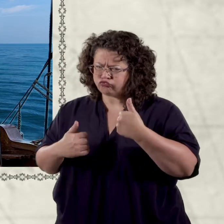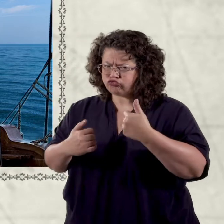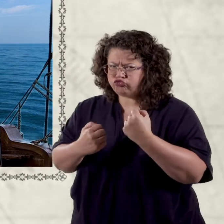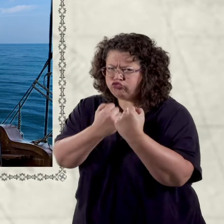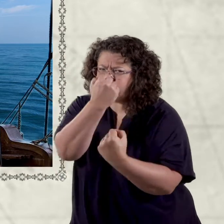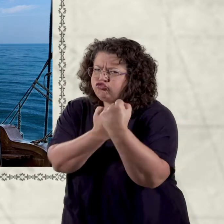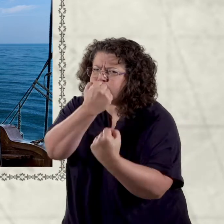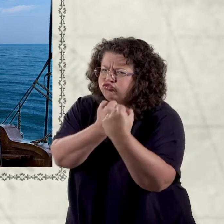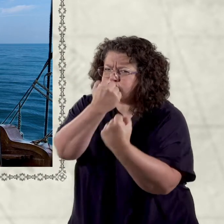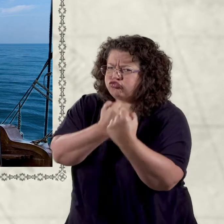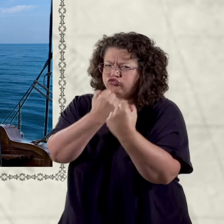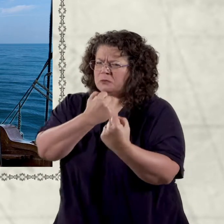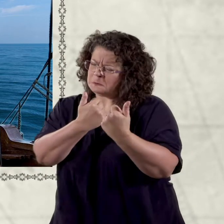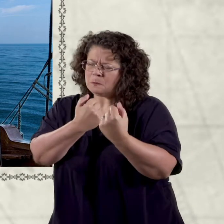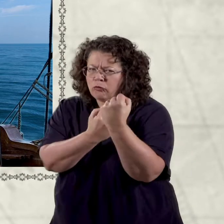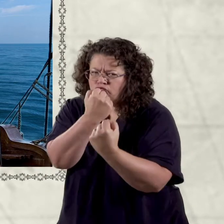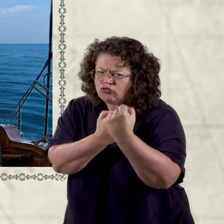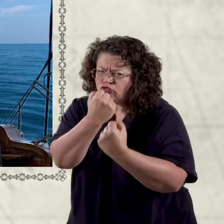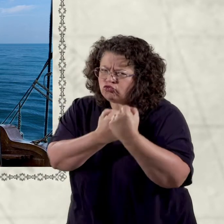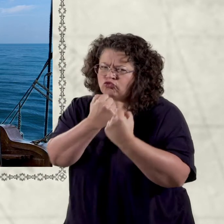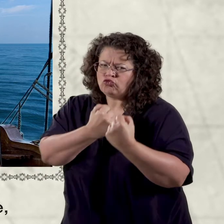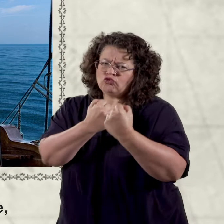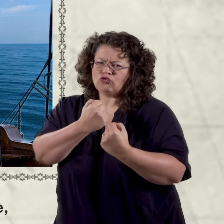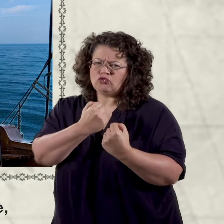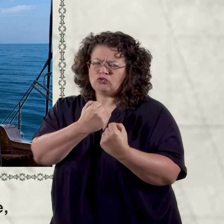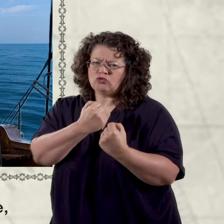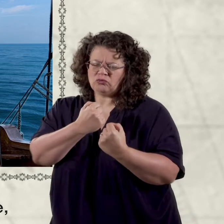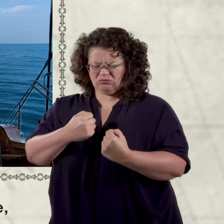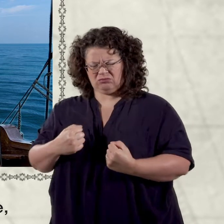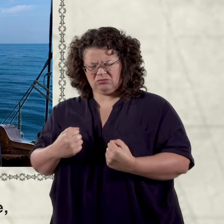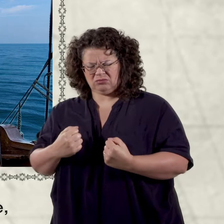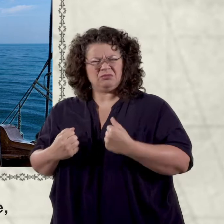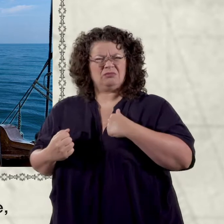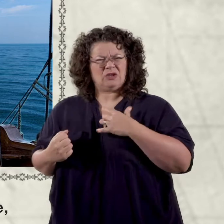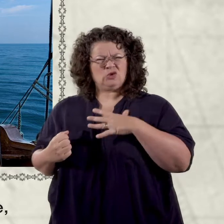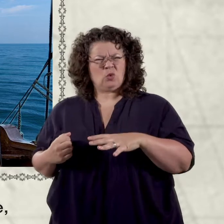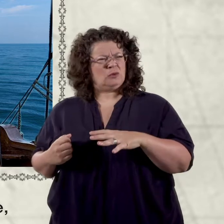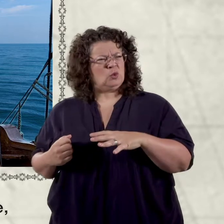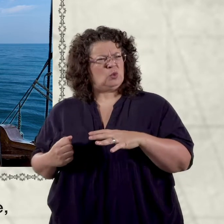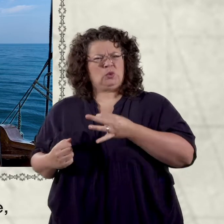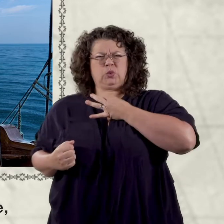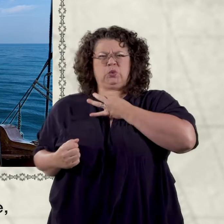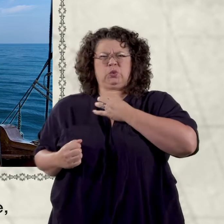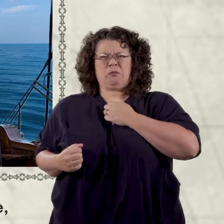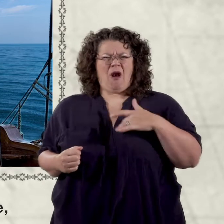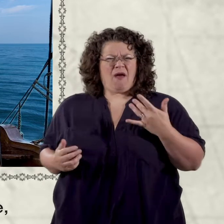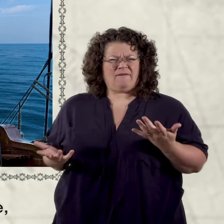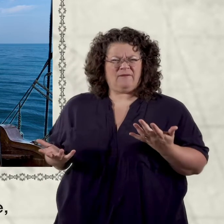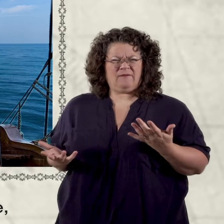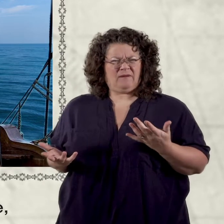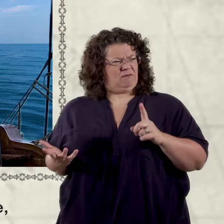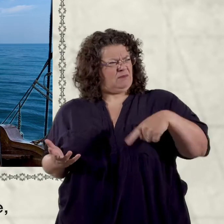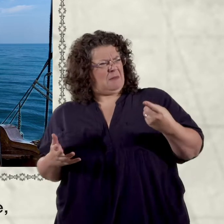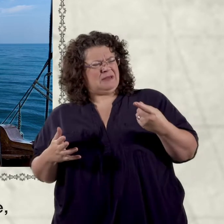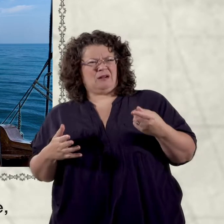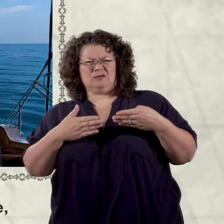with my fists. I like a good fight, me. But I'm not going to danger my own life, not for somebody